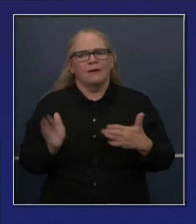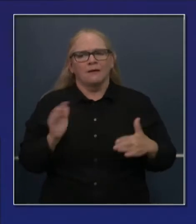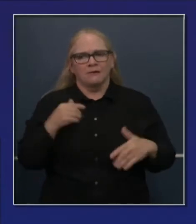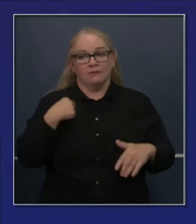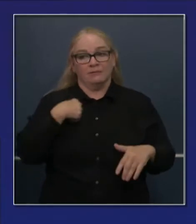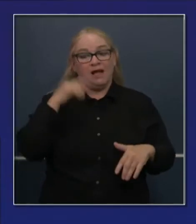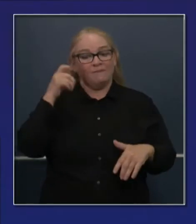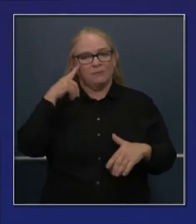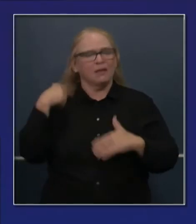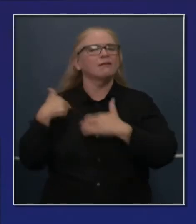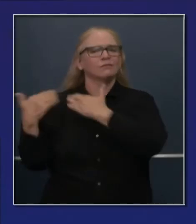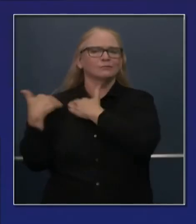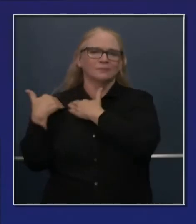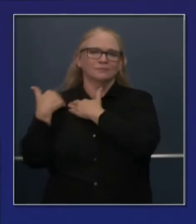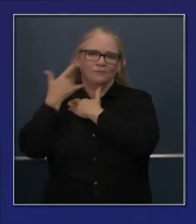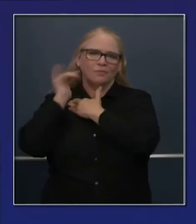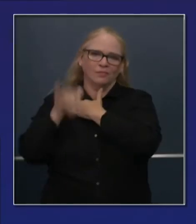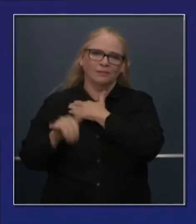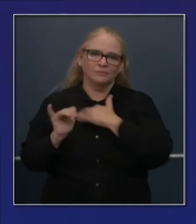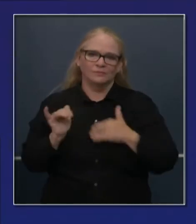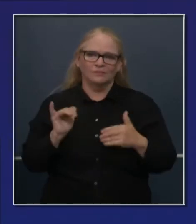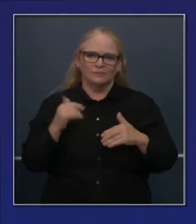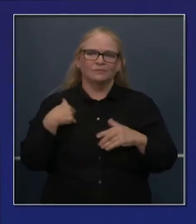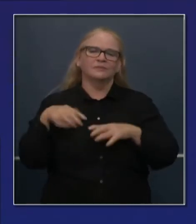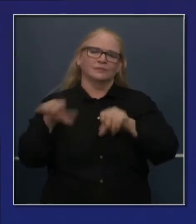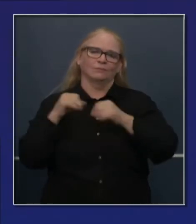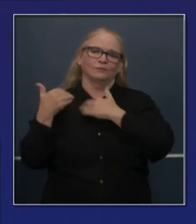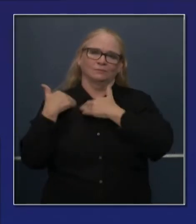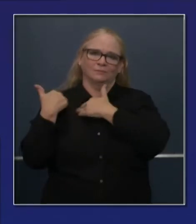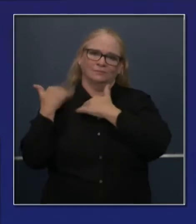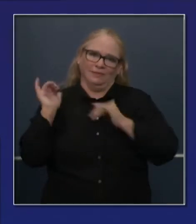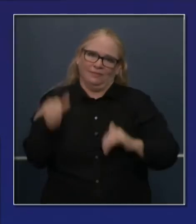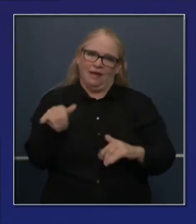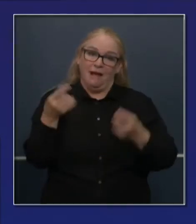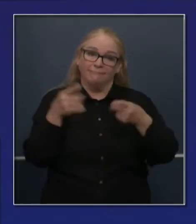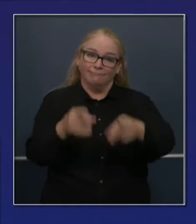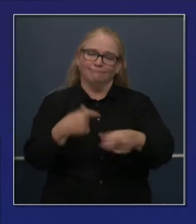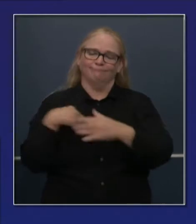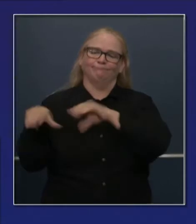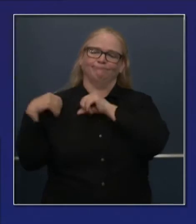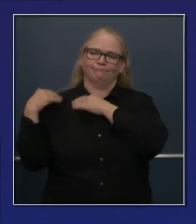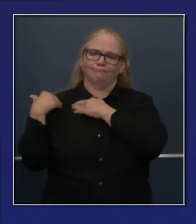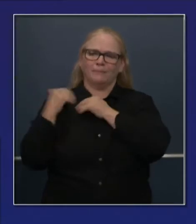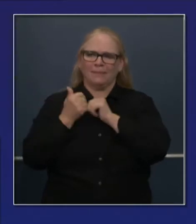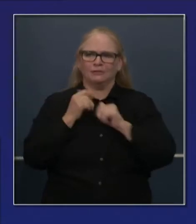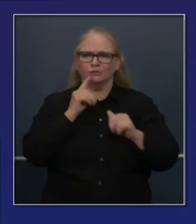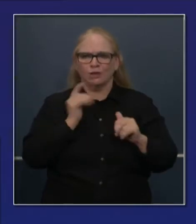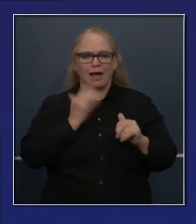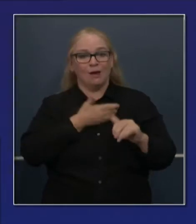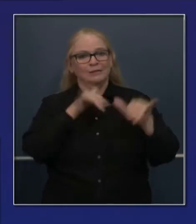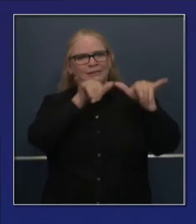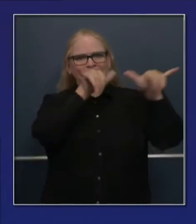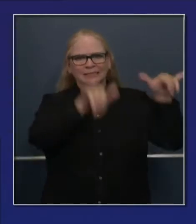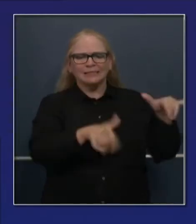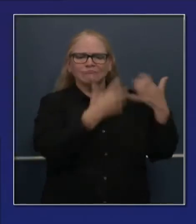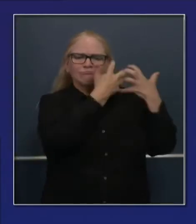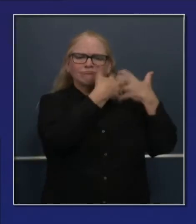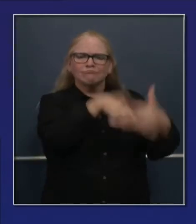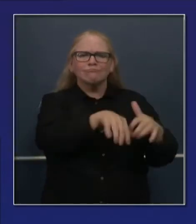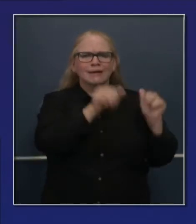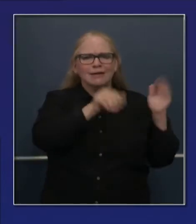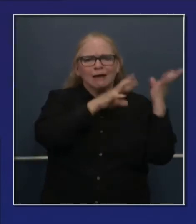will ultimately take responsibility, have taken, I assure you, responsibility to immediately address this